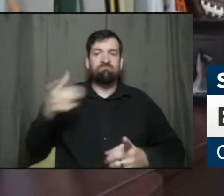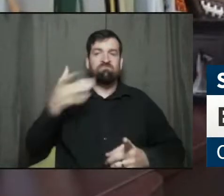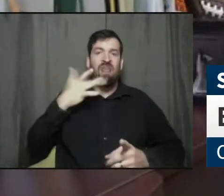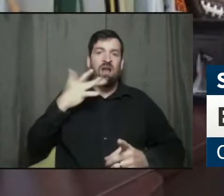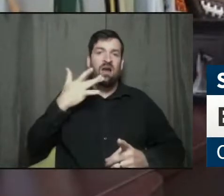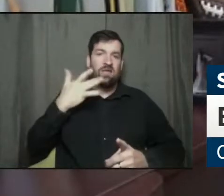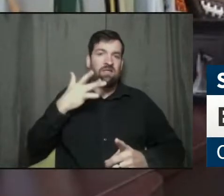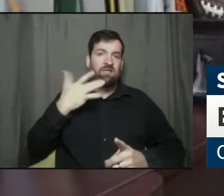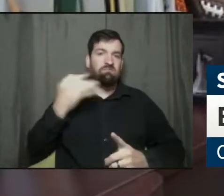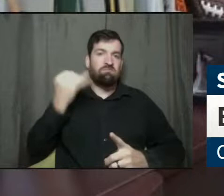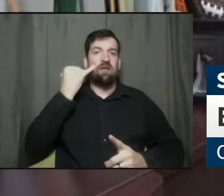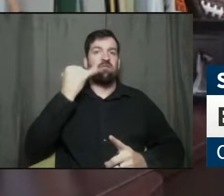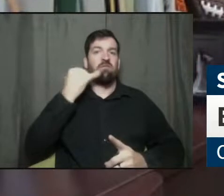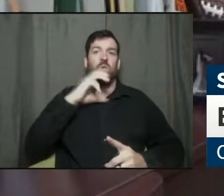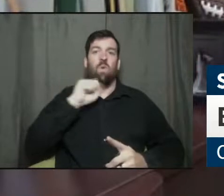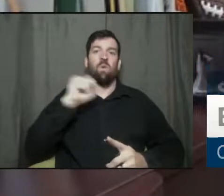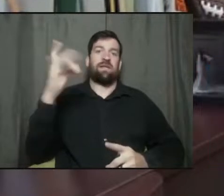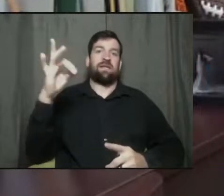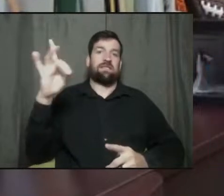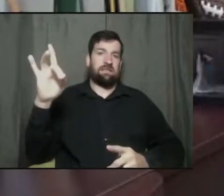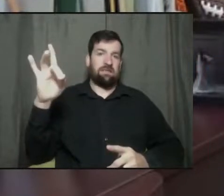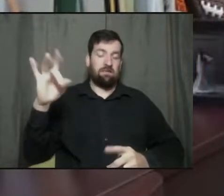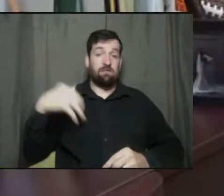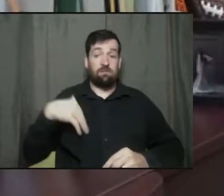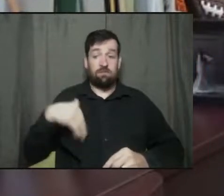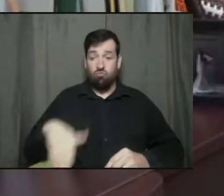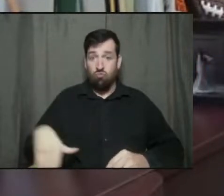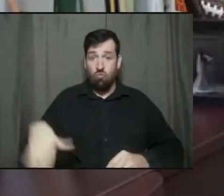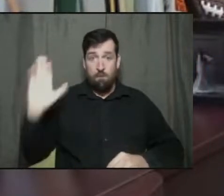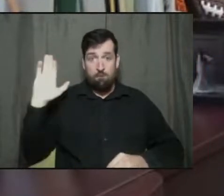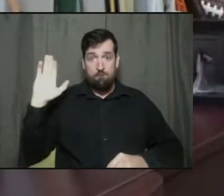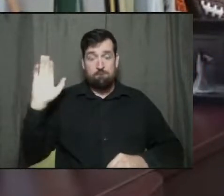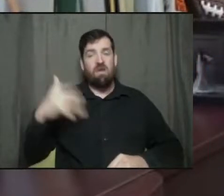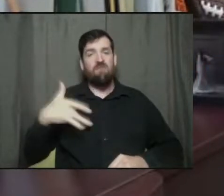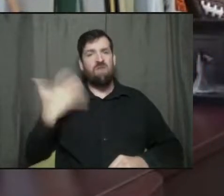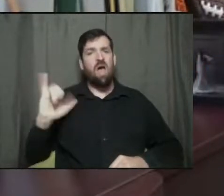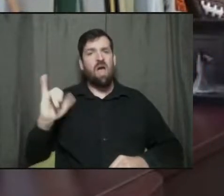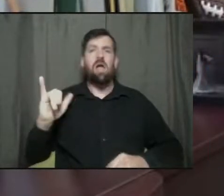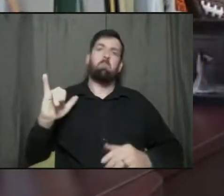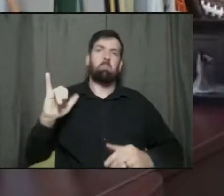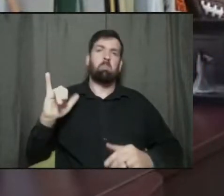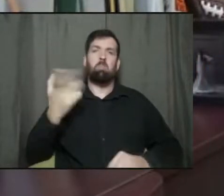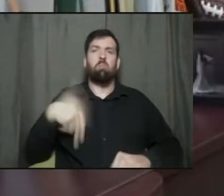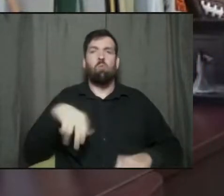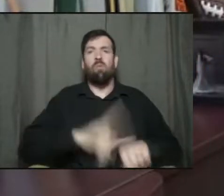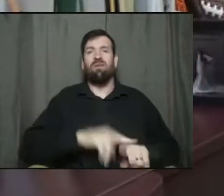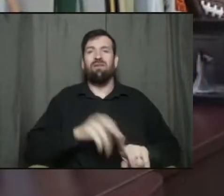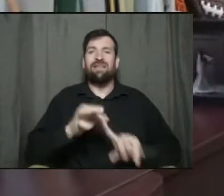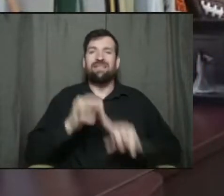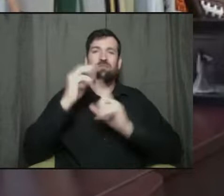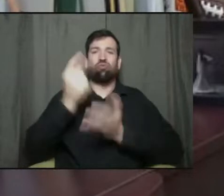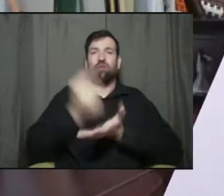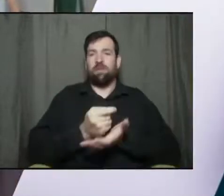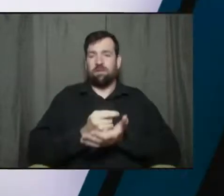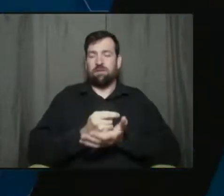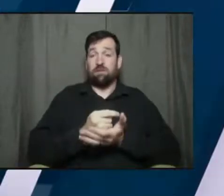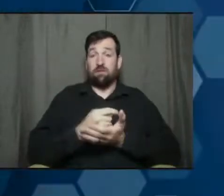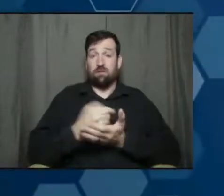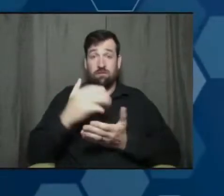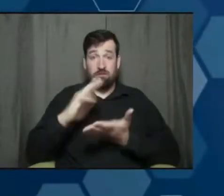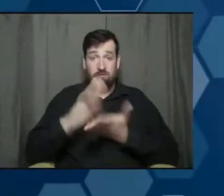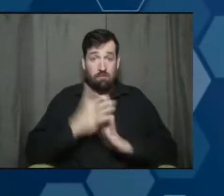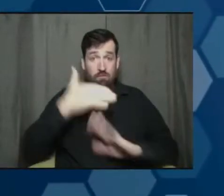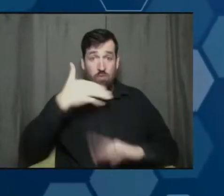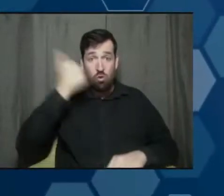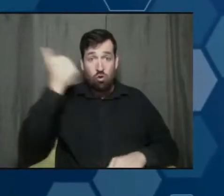18. And growing up, I felt I lived relatively normal other than treatments. And then as I got older, it progressed and became